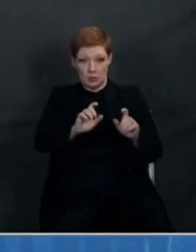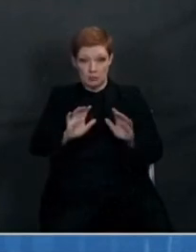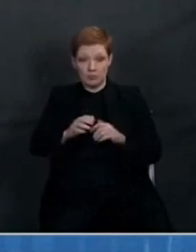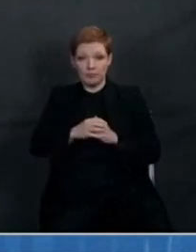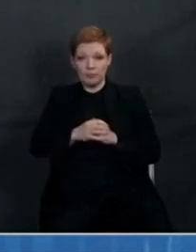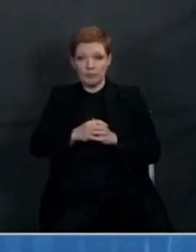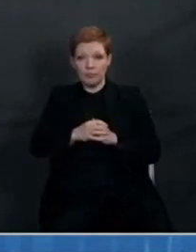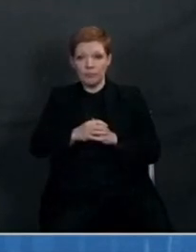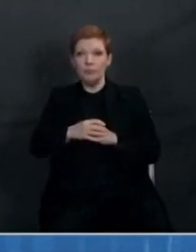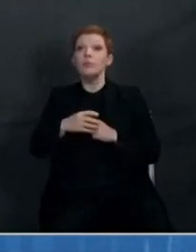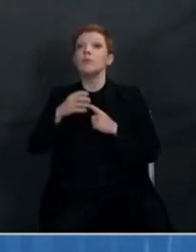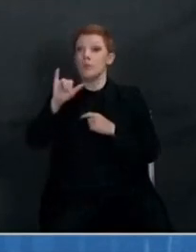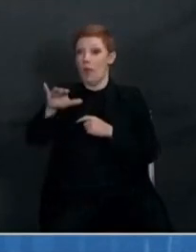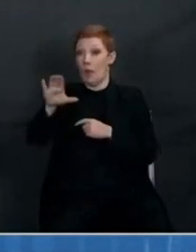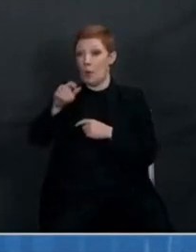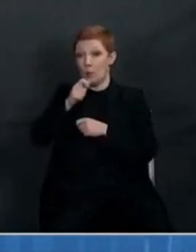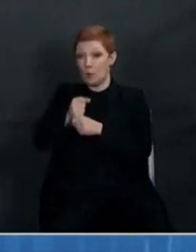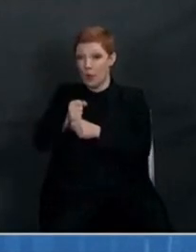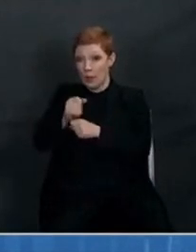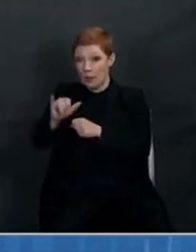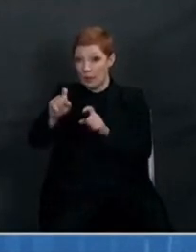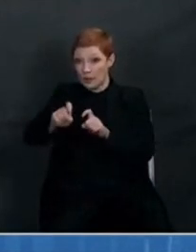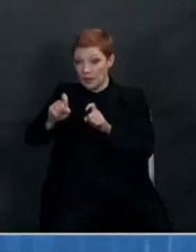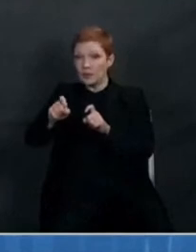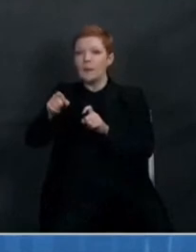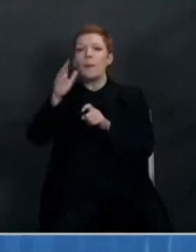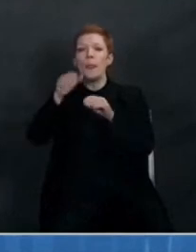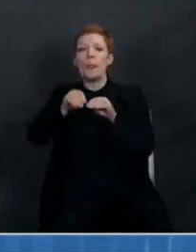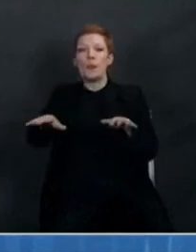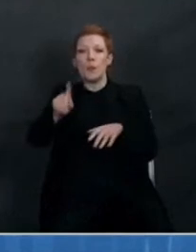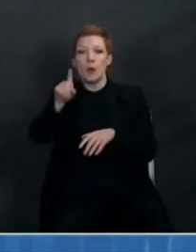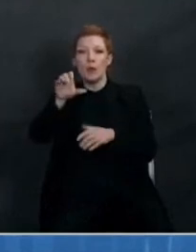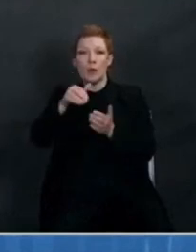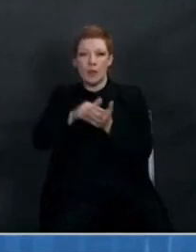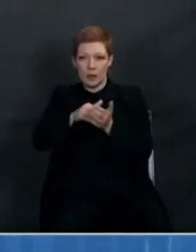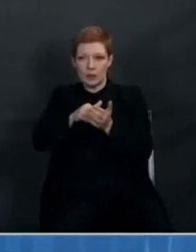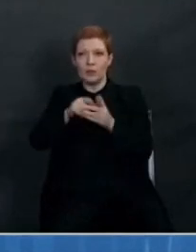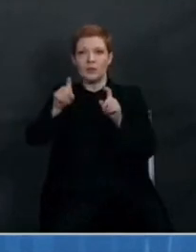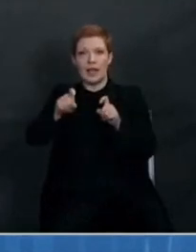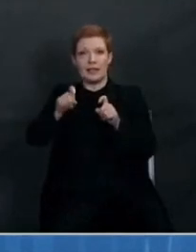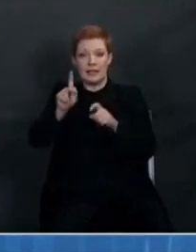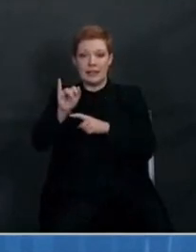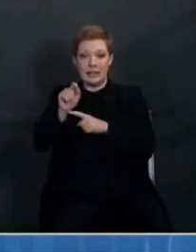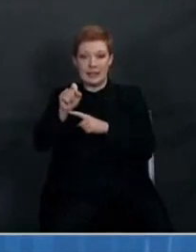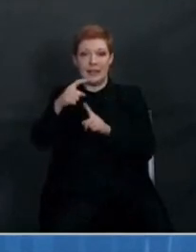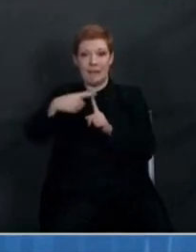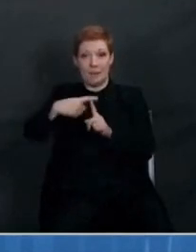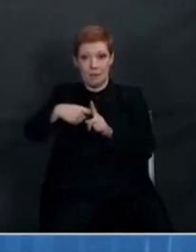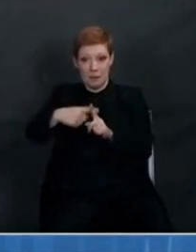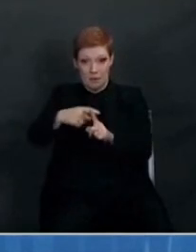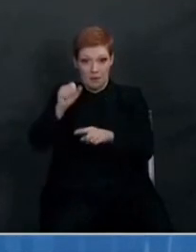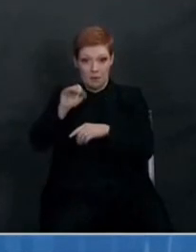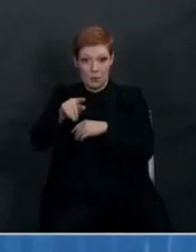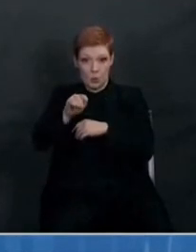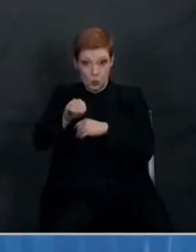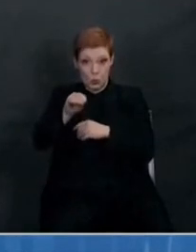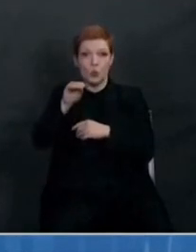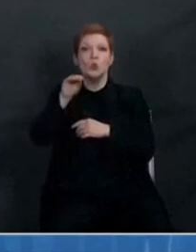ramping up manufacturing and will ship 100,000 test kits per month to the U.S. from February through